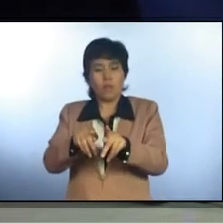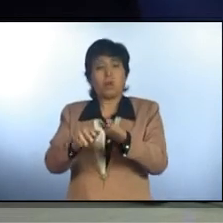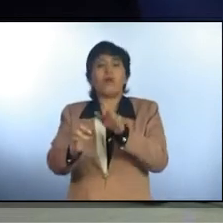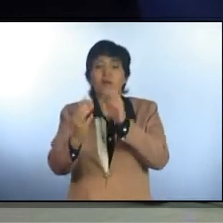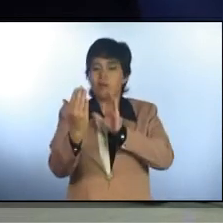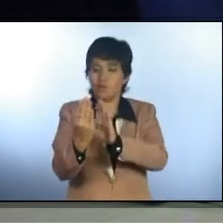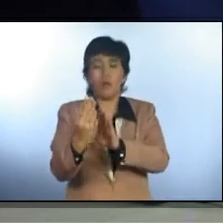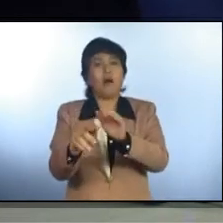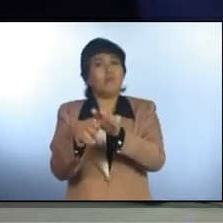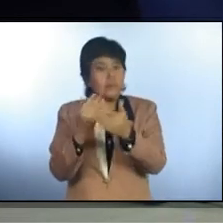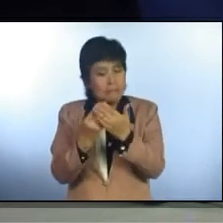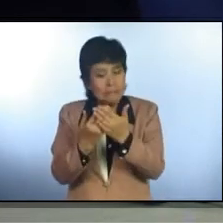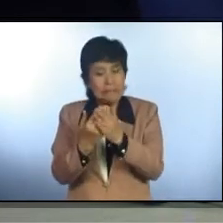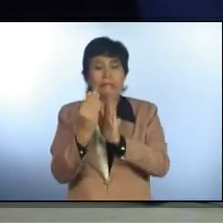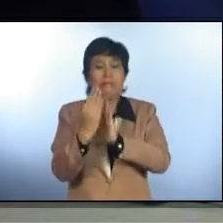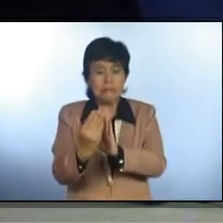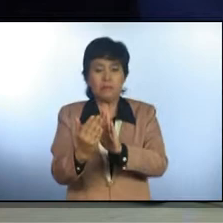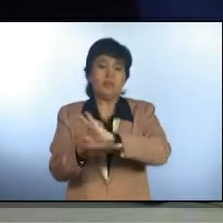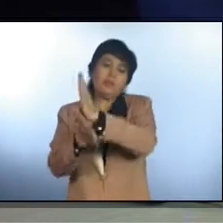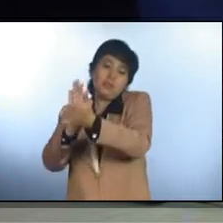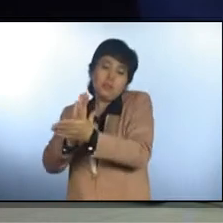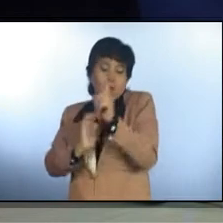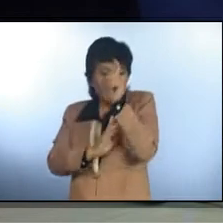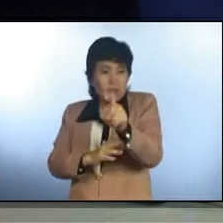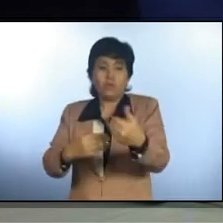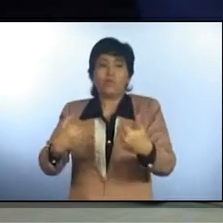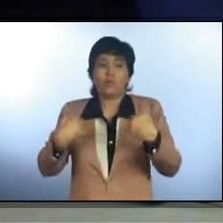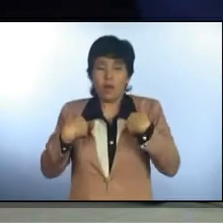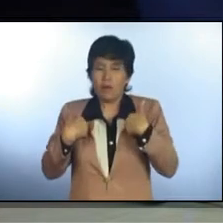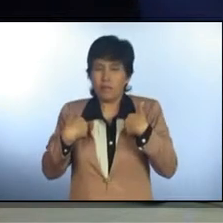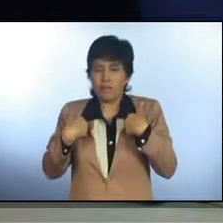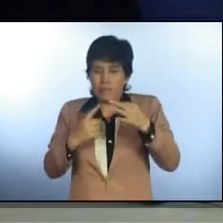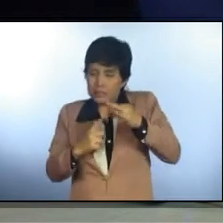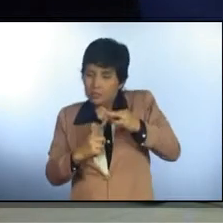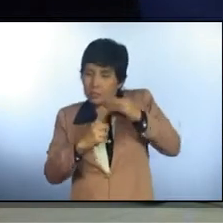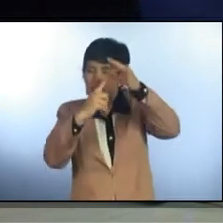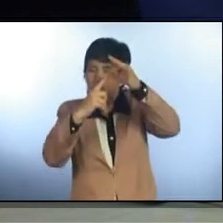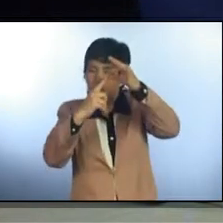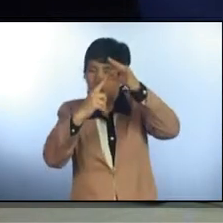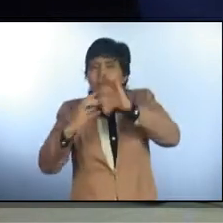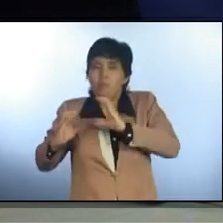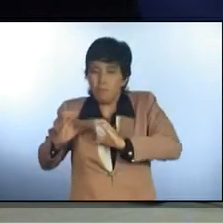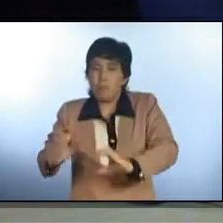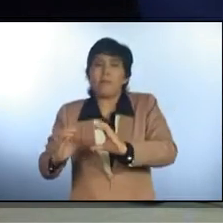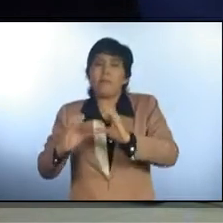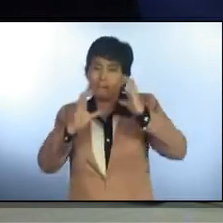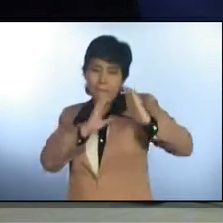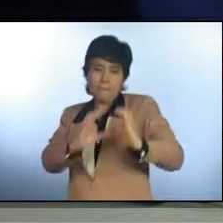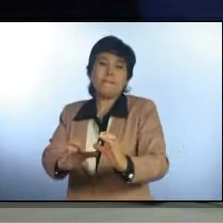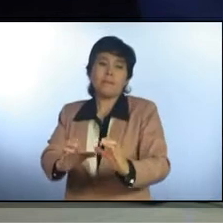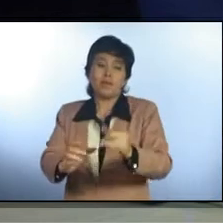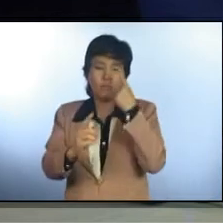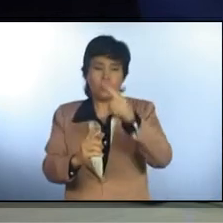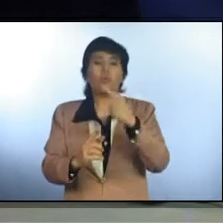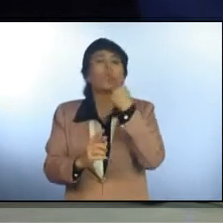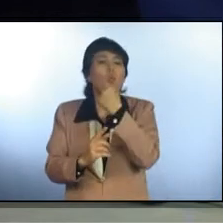them. Yep, not everyone could be a cult leader. They need to have a specific charisma. Next one.